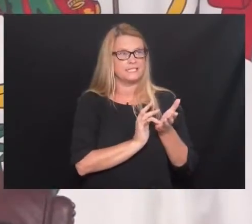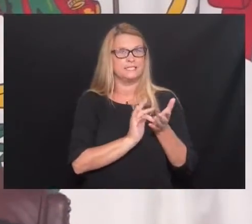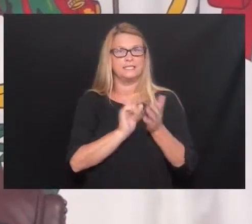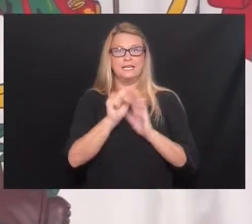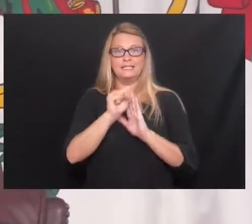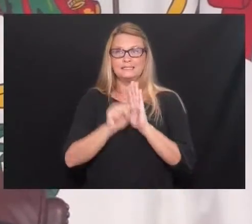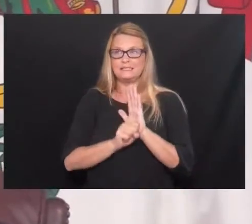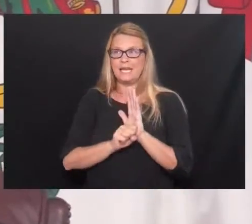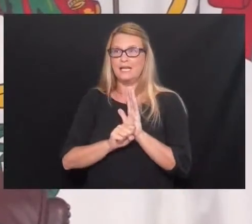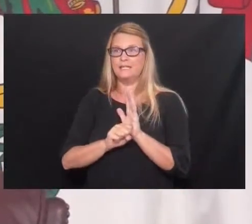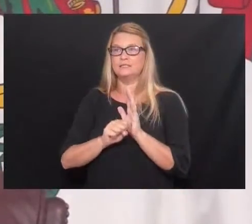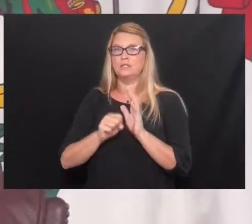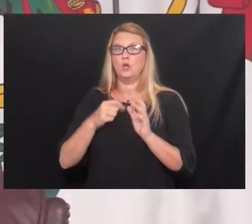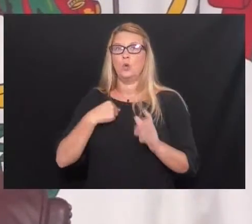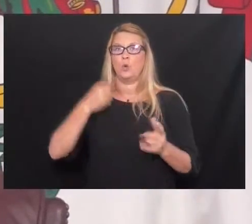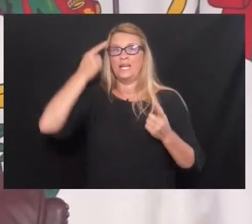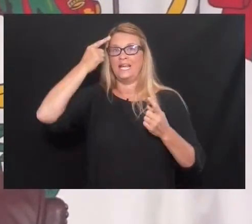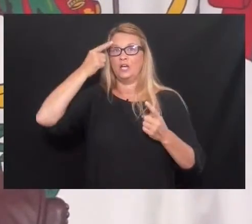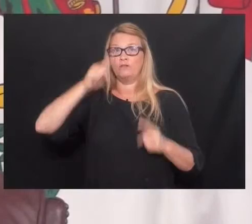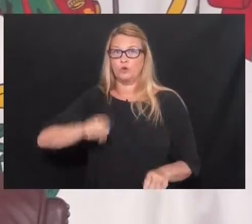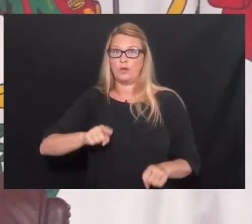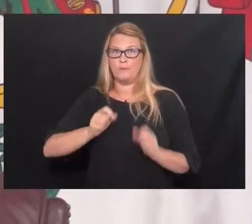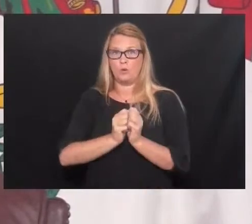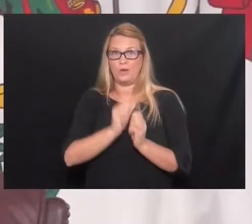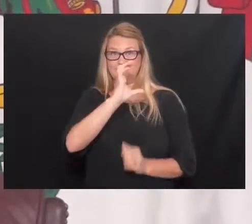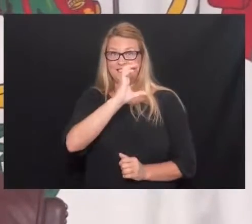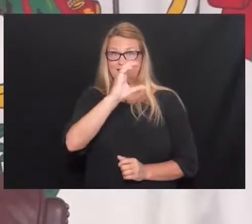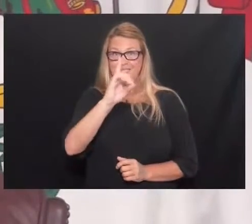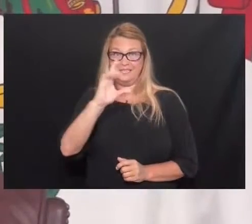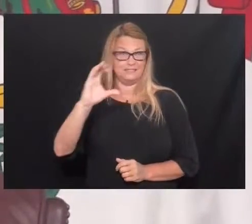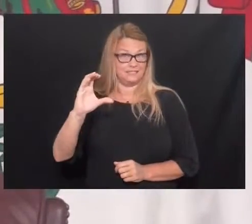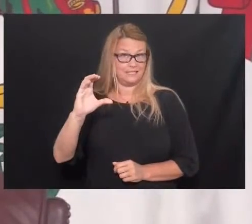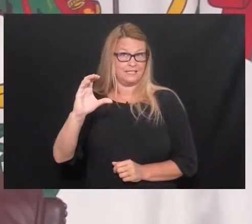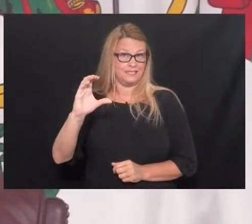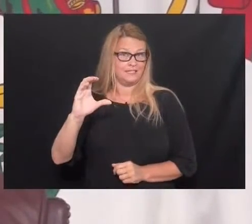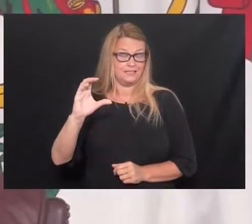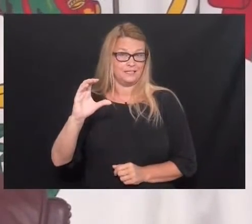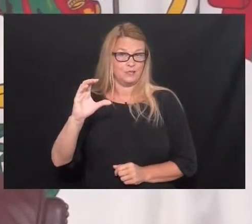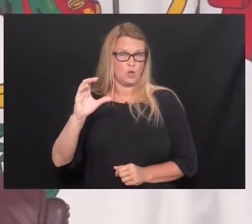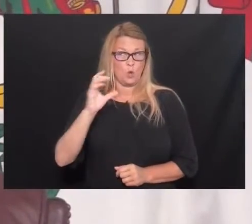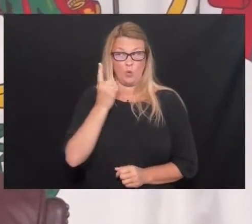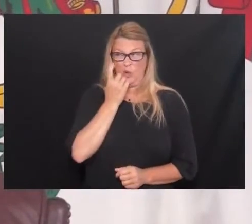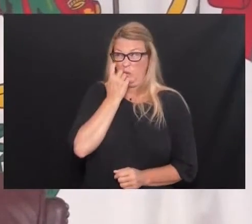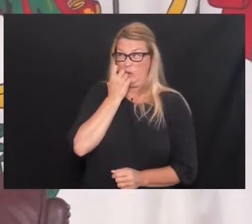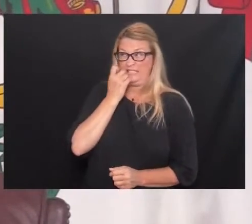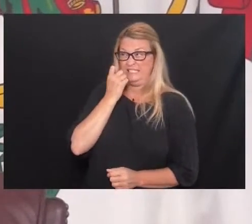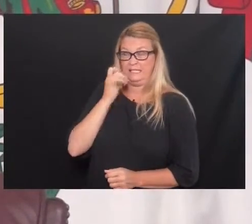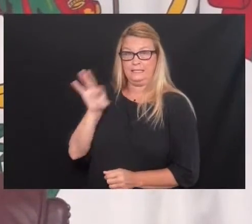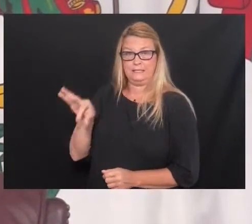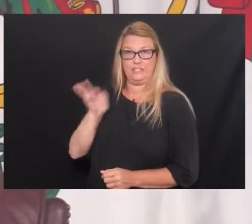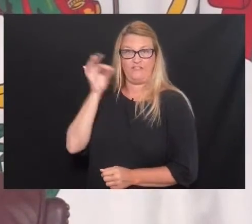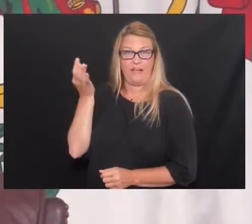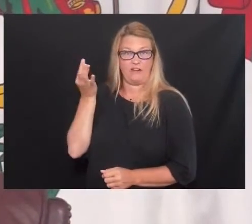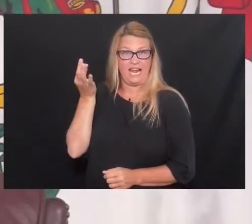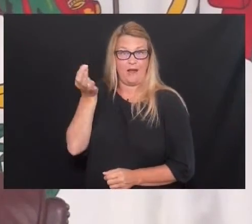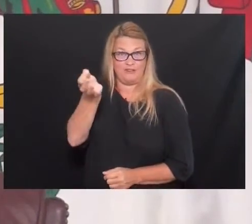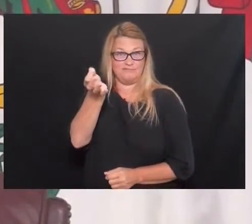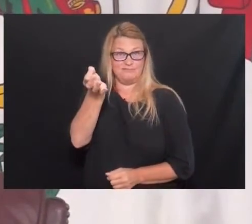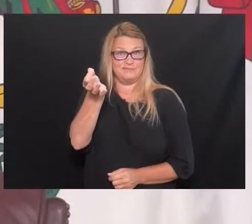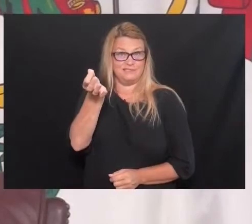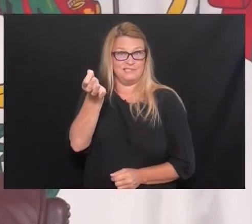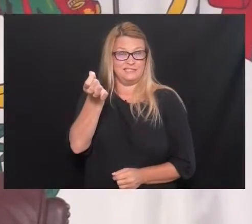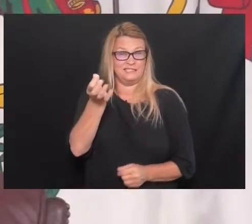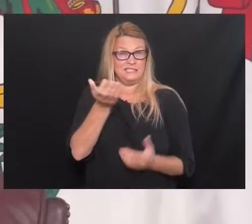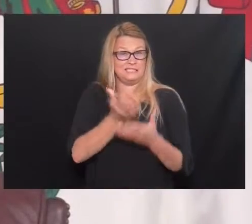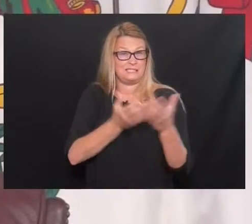this agreement with the CDC. We just really and truly have found out more details about that, and they've just come out